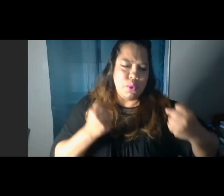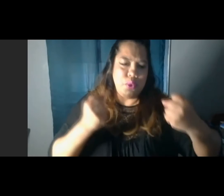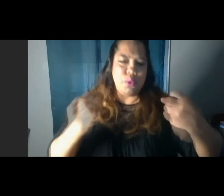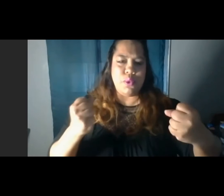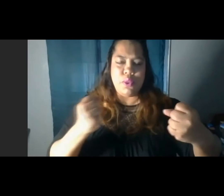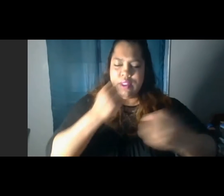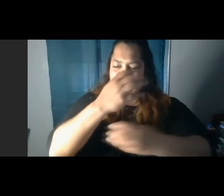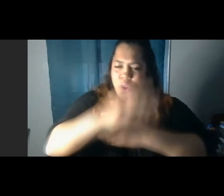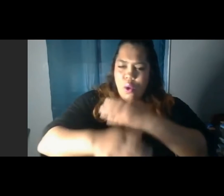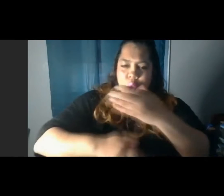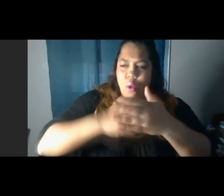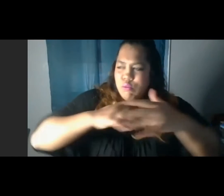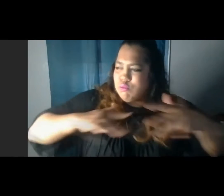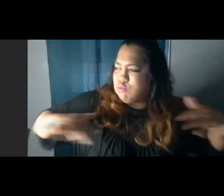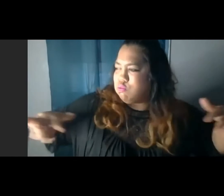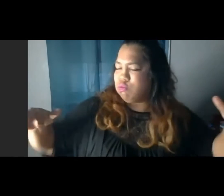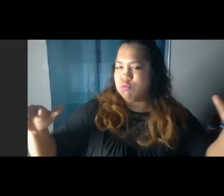strength all over the